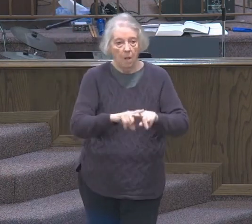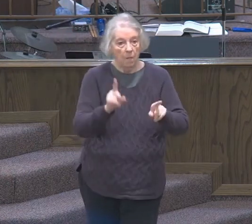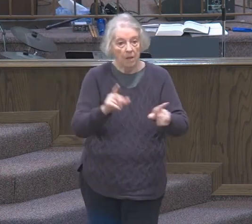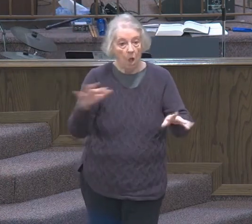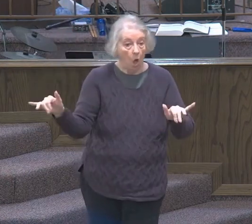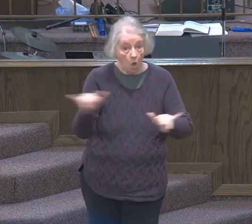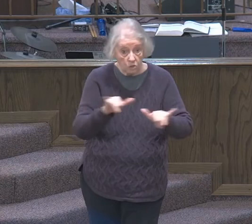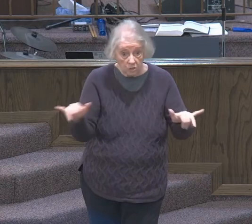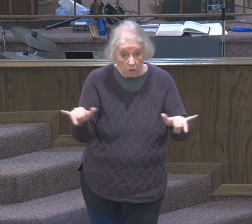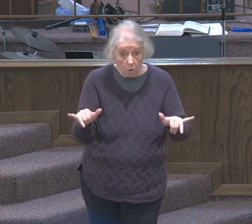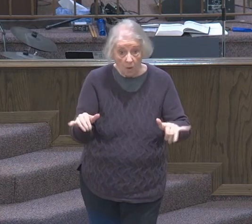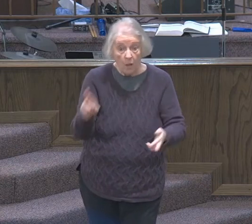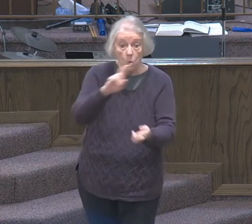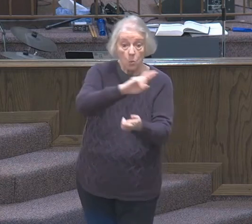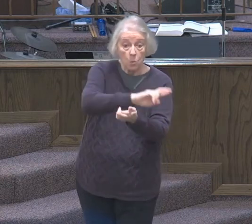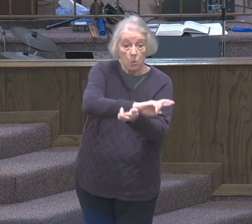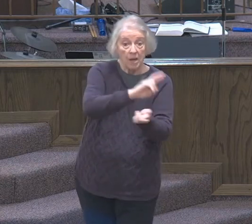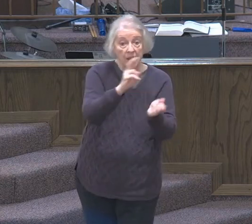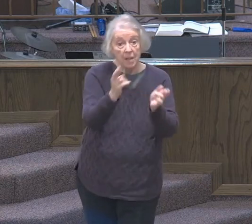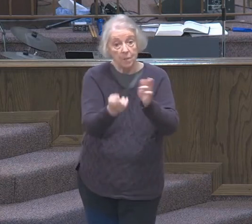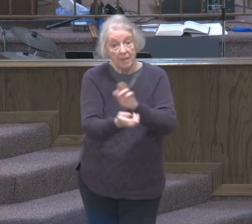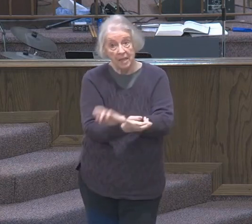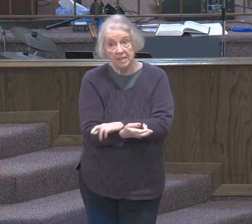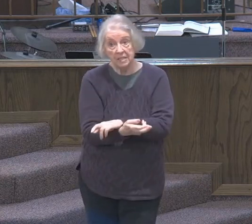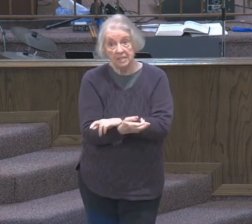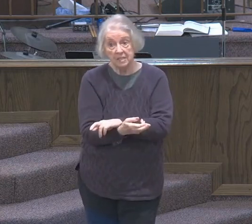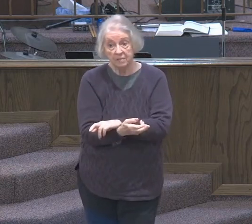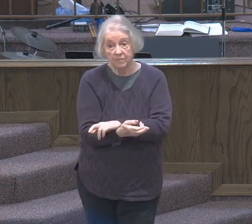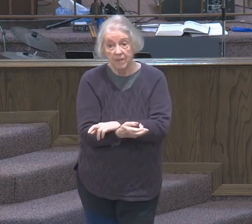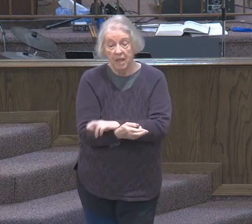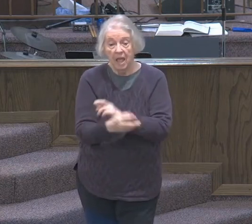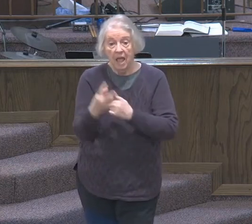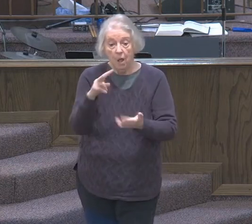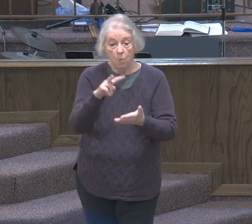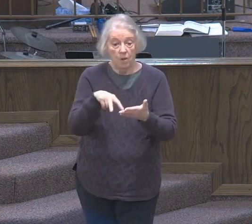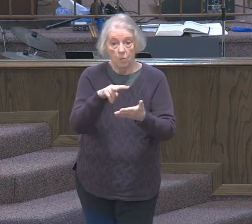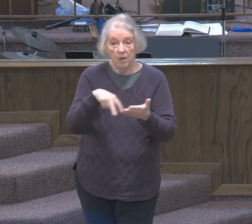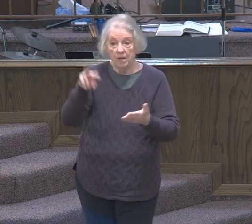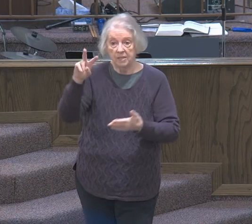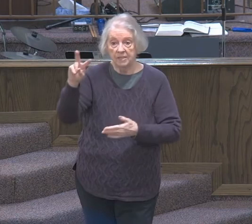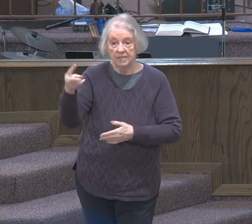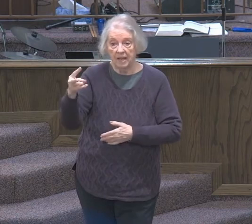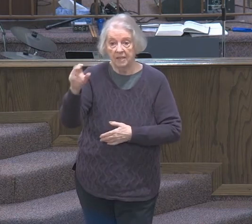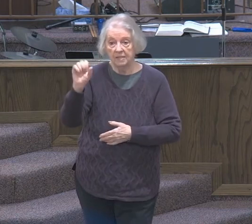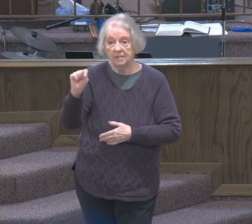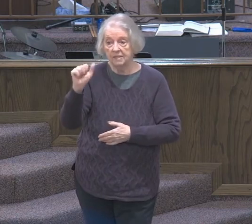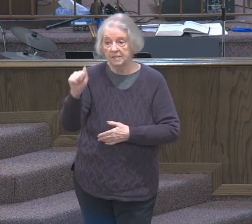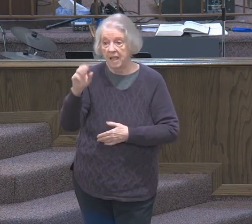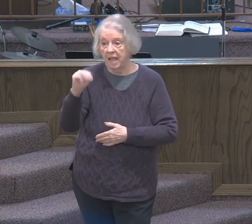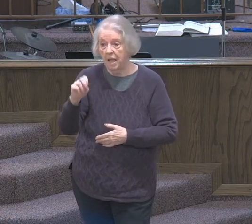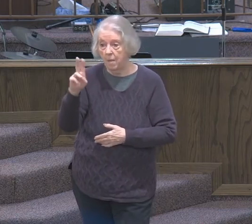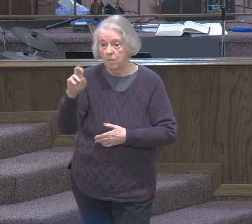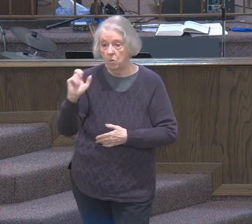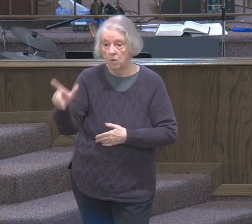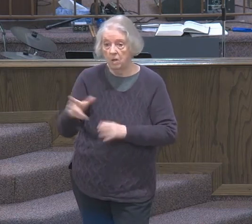of repentance. David, we see in 2 Samuel chapter 12, David worshiped